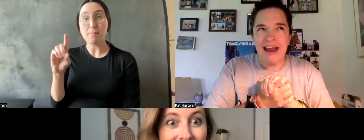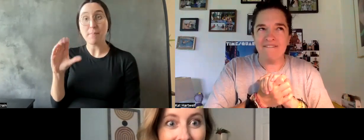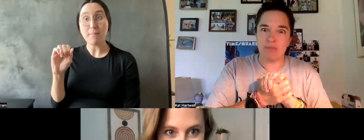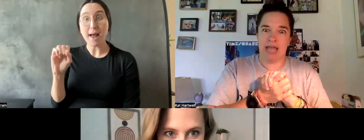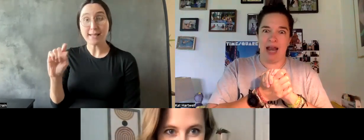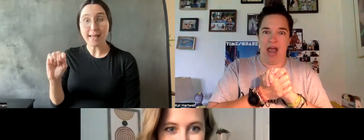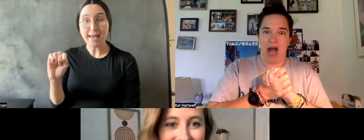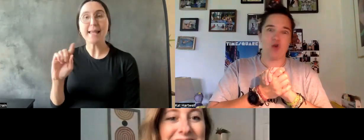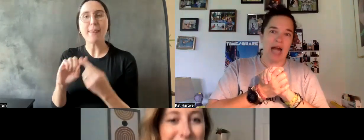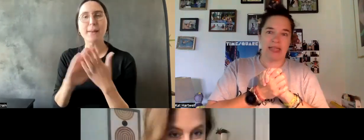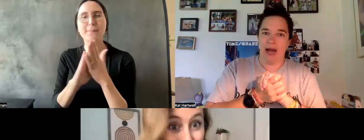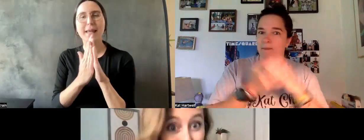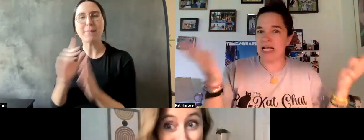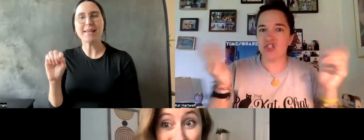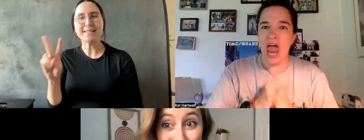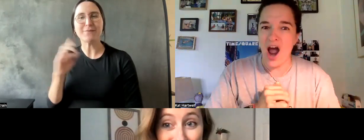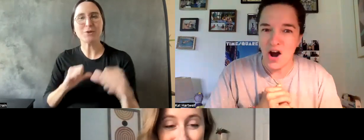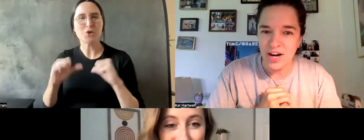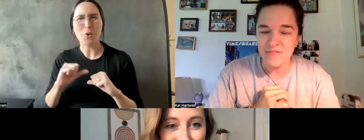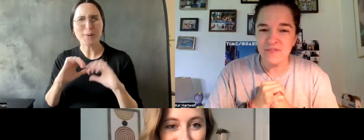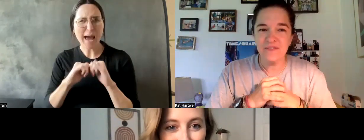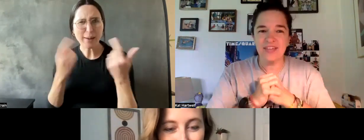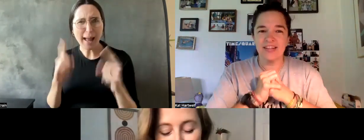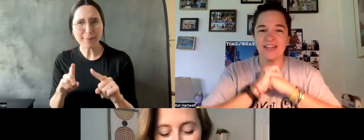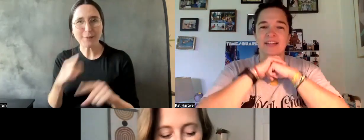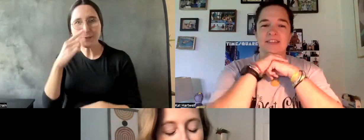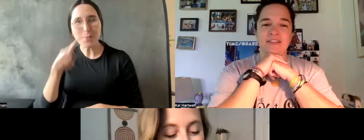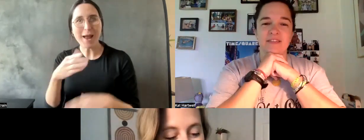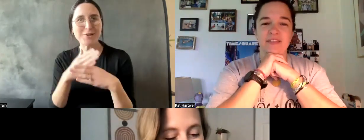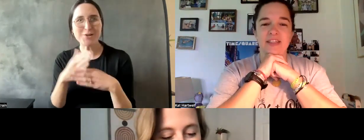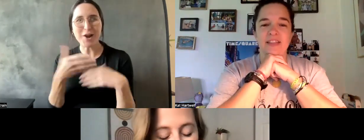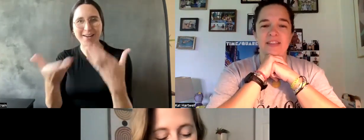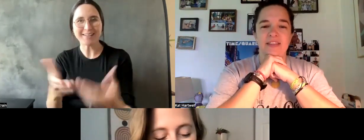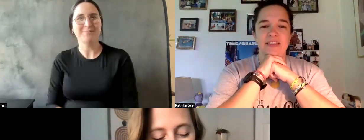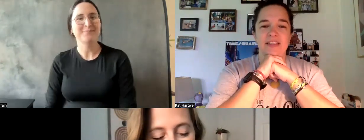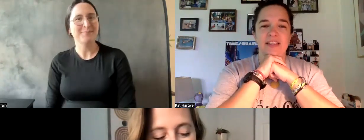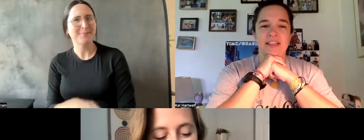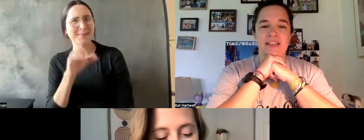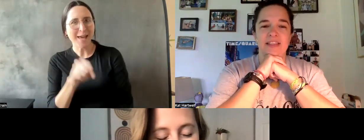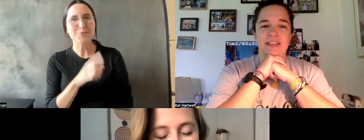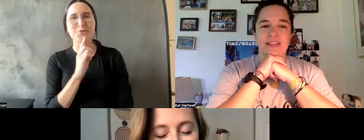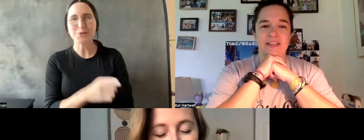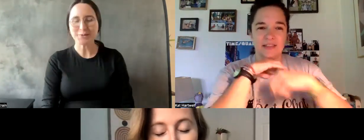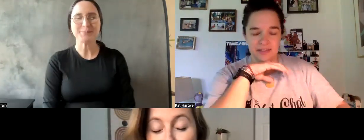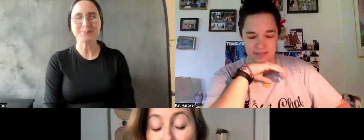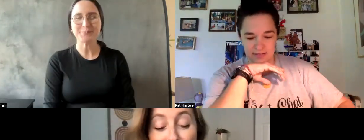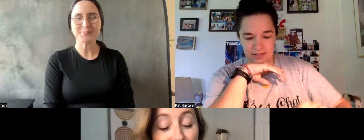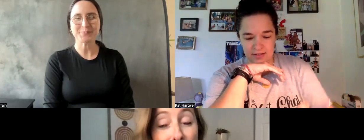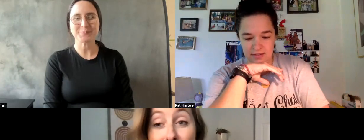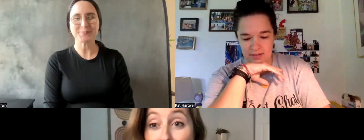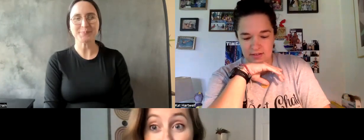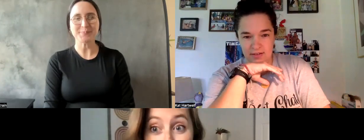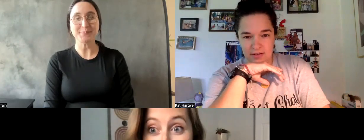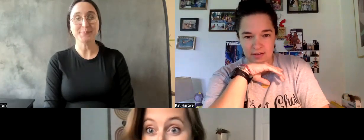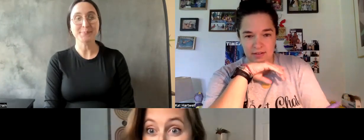Reveal? If I'm saying that correctly, please share. Yeah, reveal. Yeah, so I just